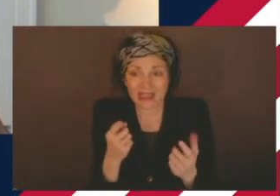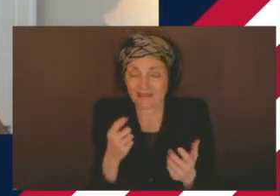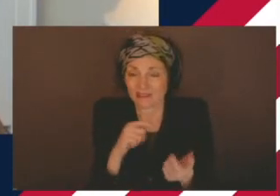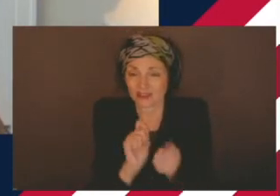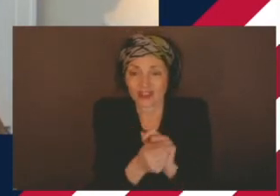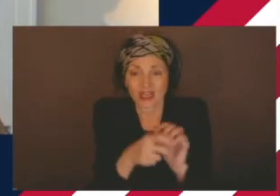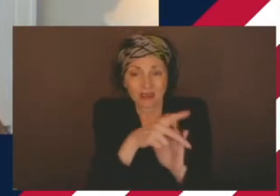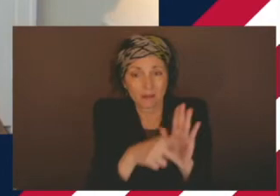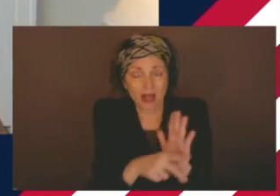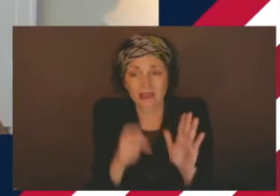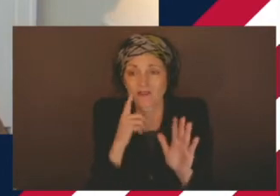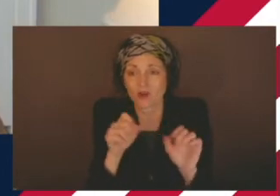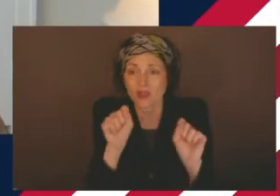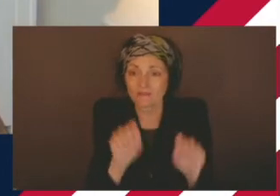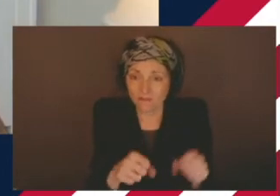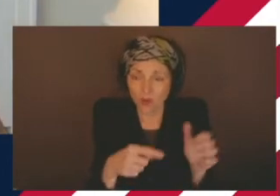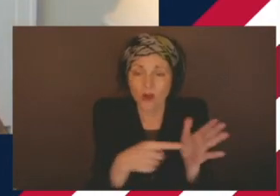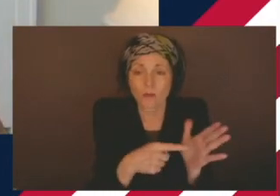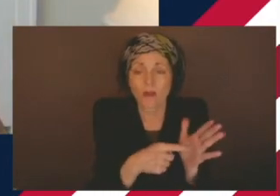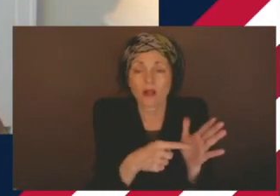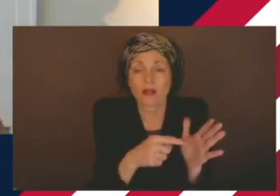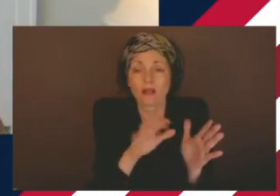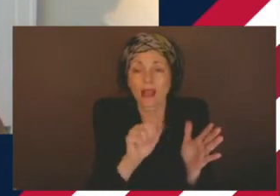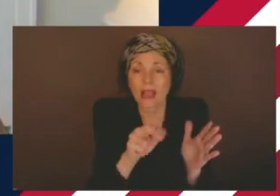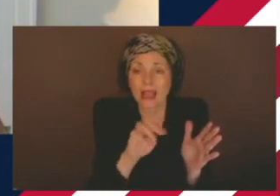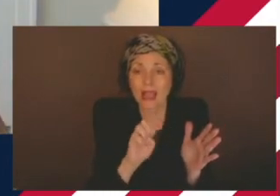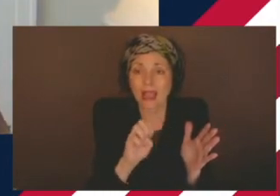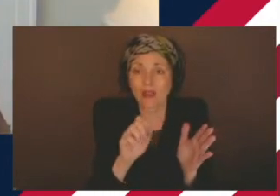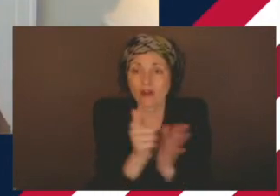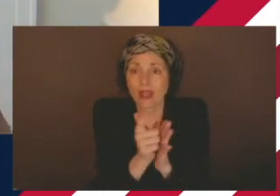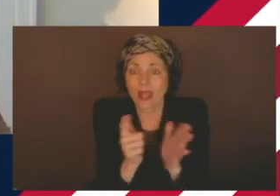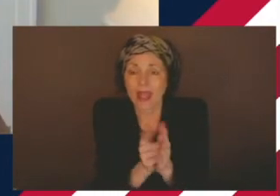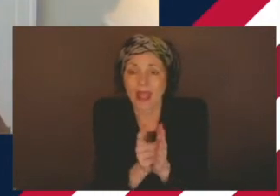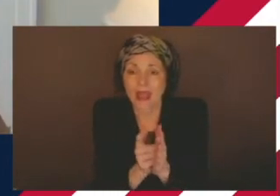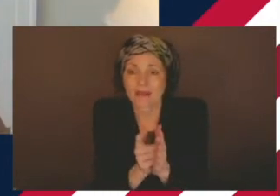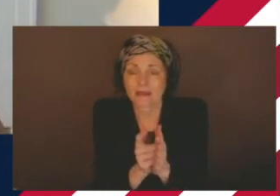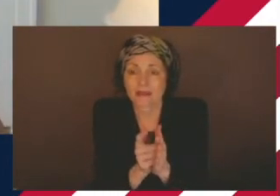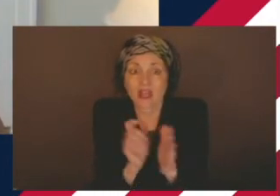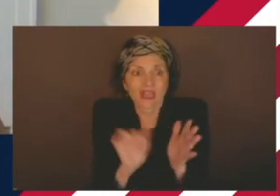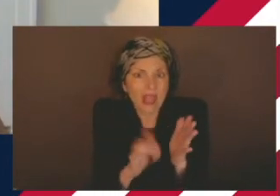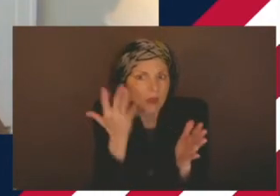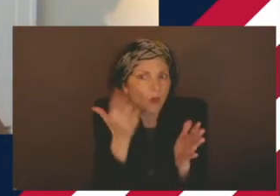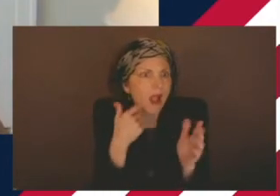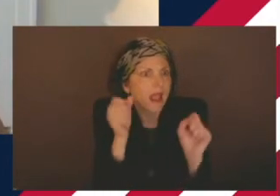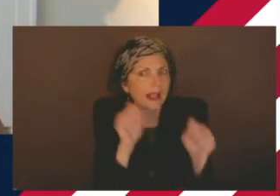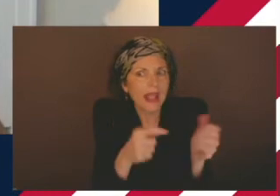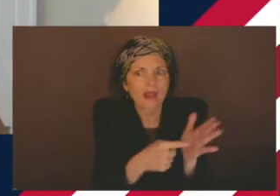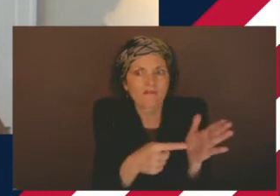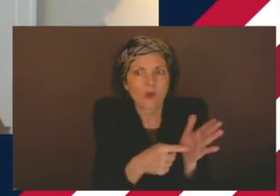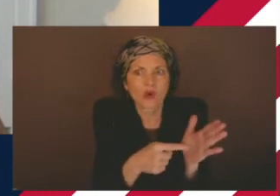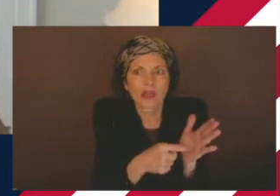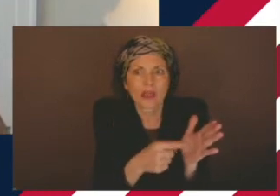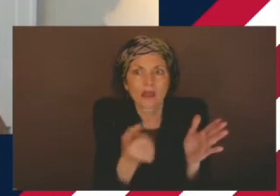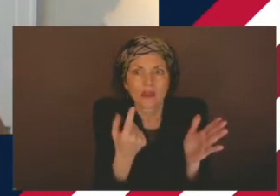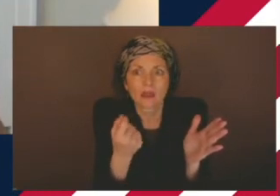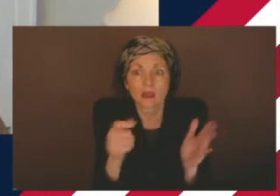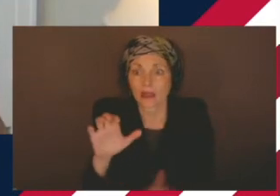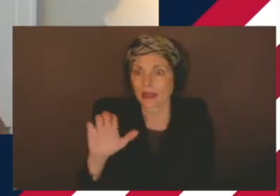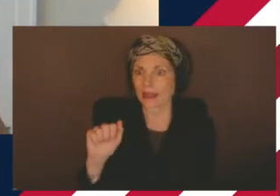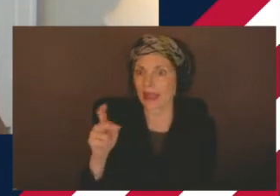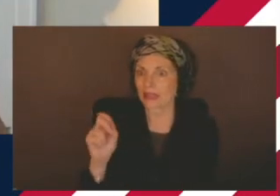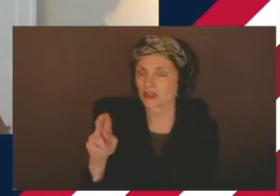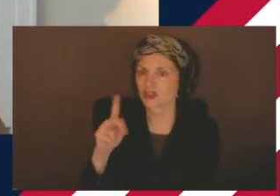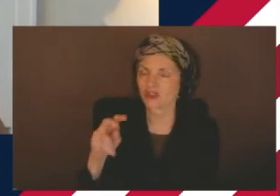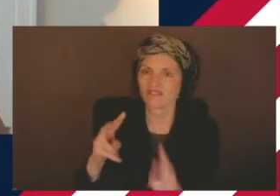why I was able to afford the care that I needed. Cancer is expensive. It cost hundreds of thousands